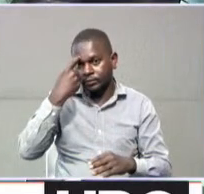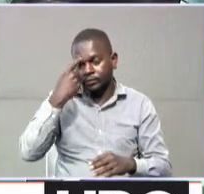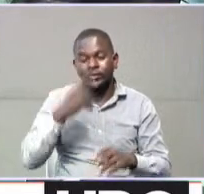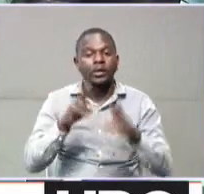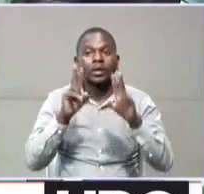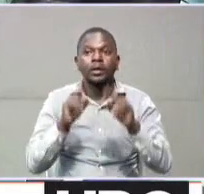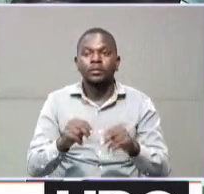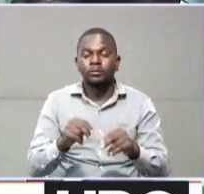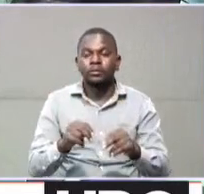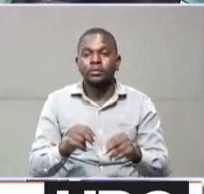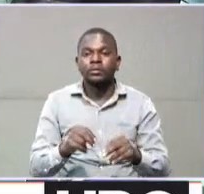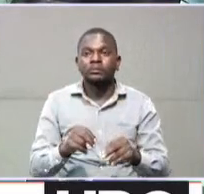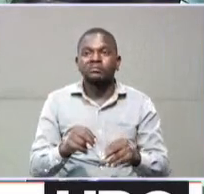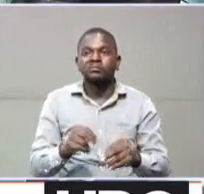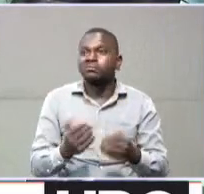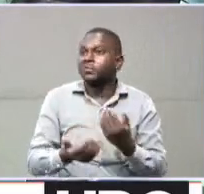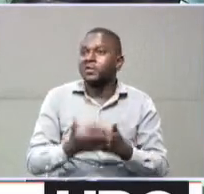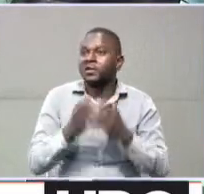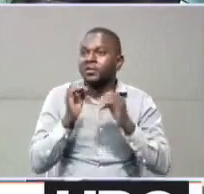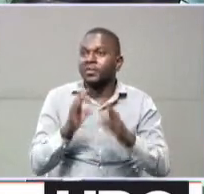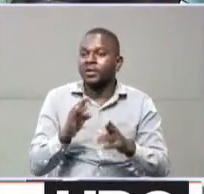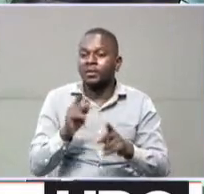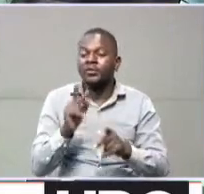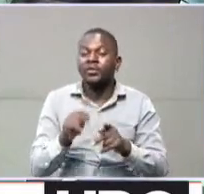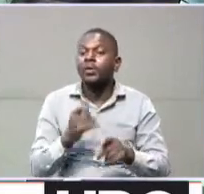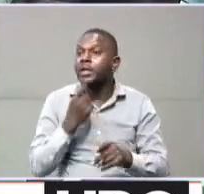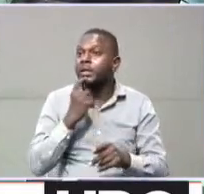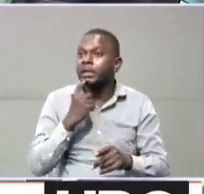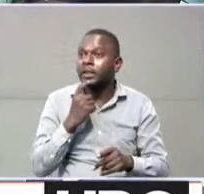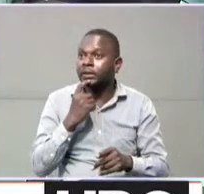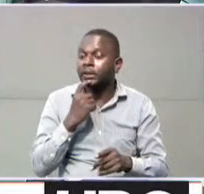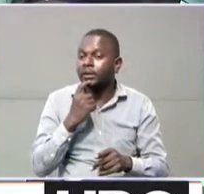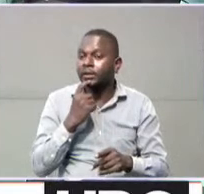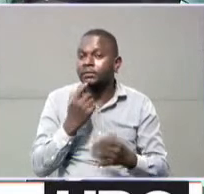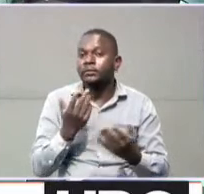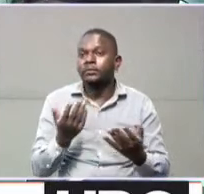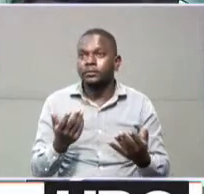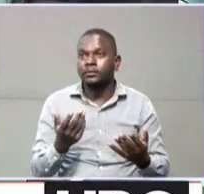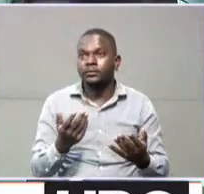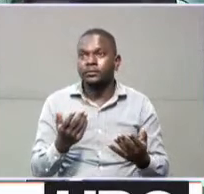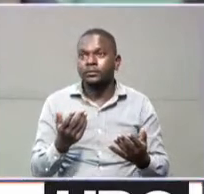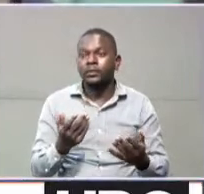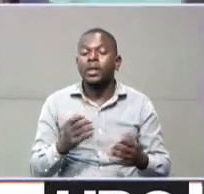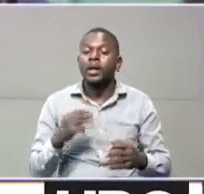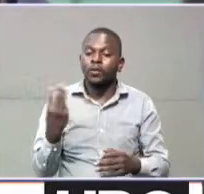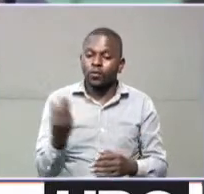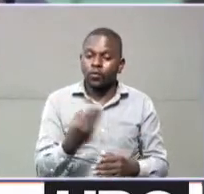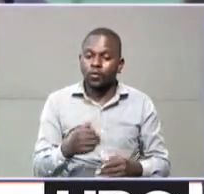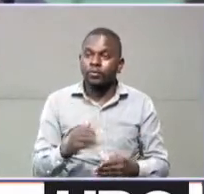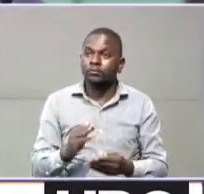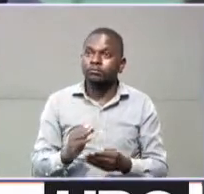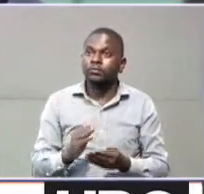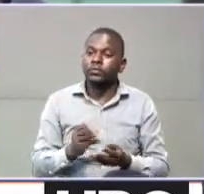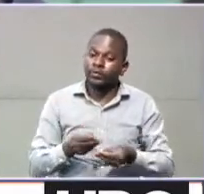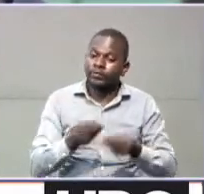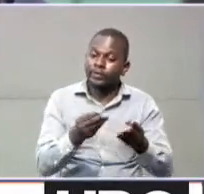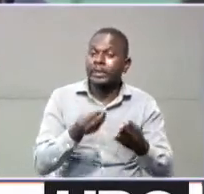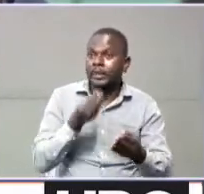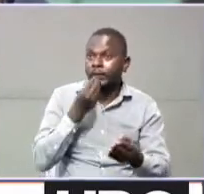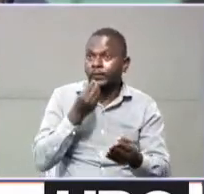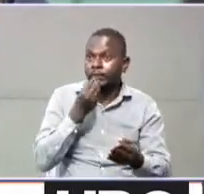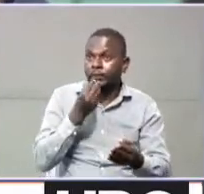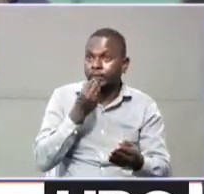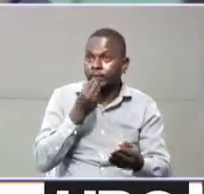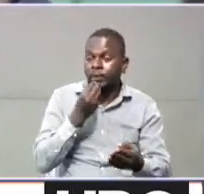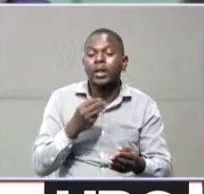is not concerned about the plight of our people in karamoja we have already dispersed food